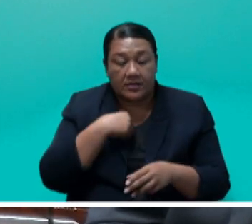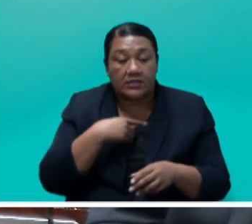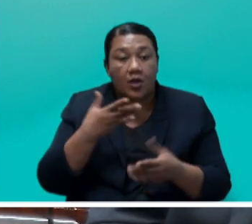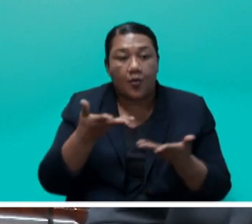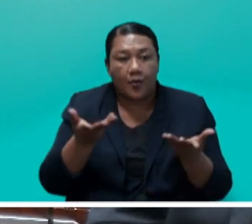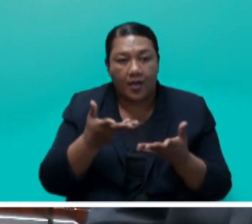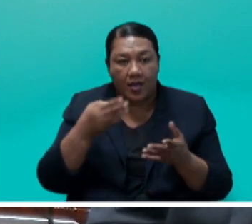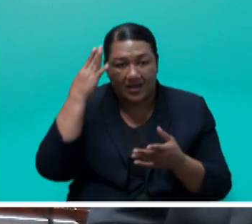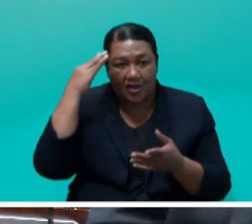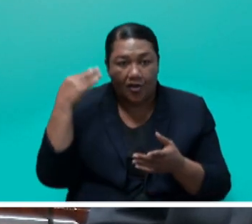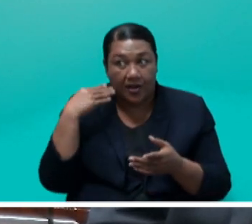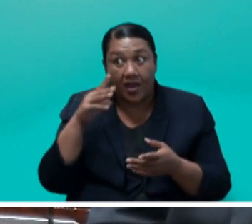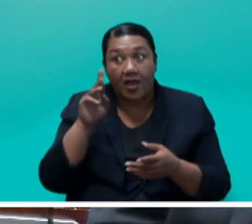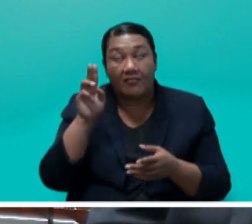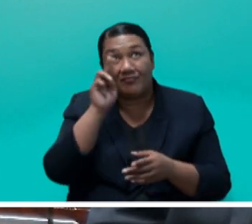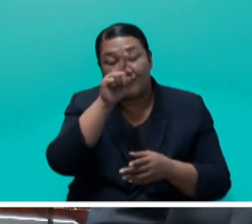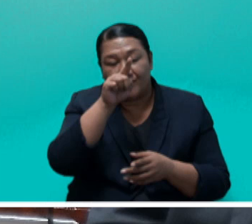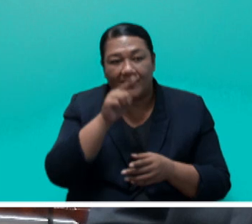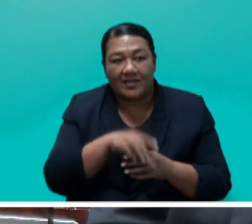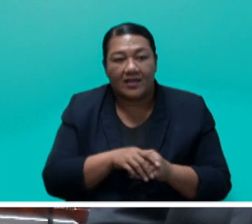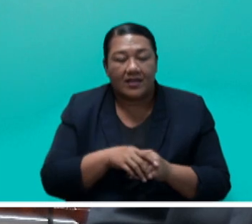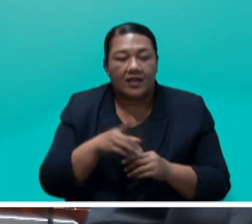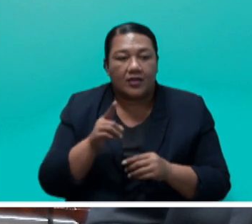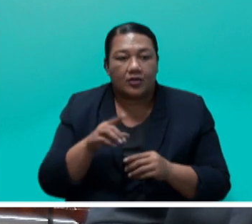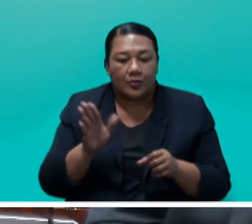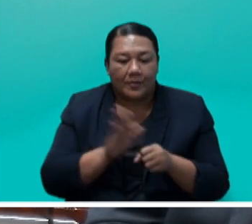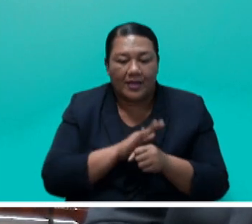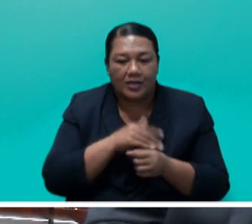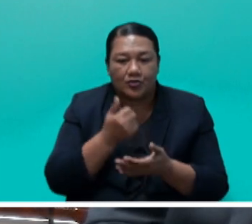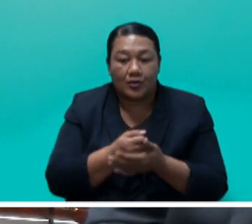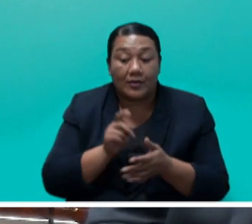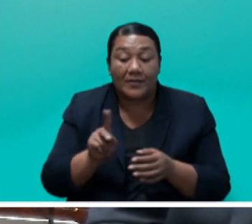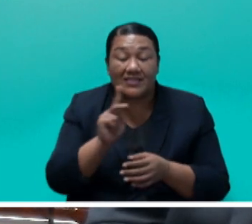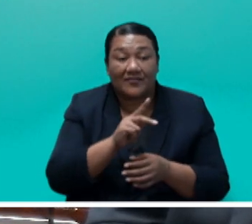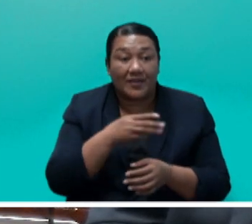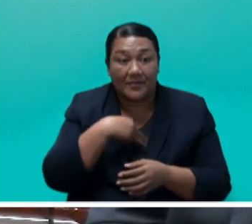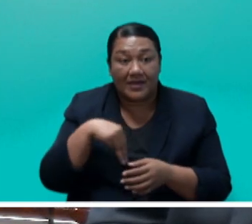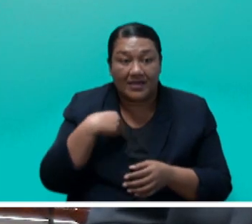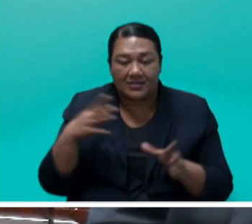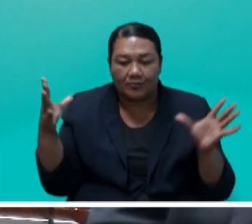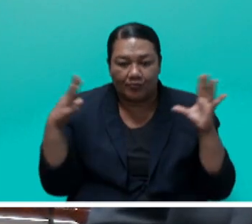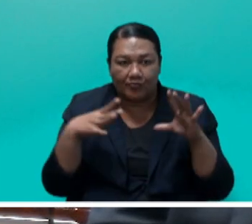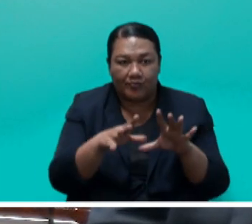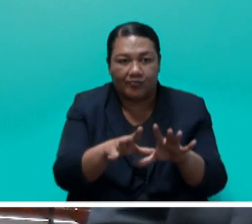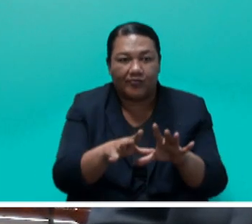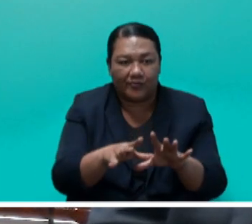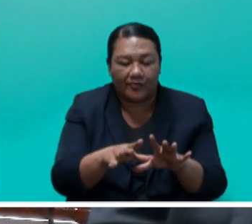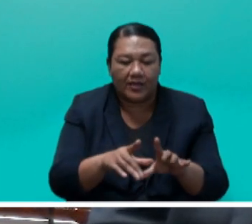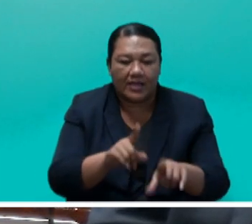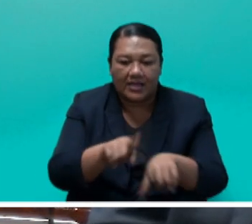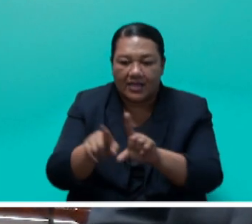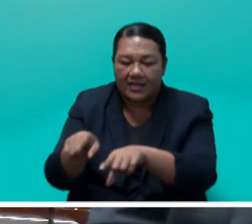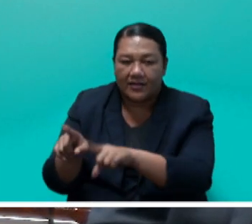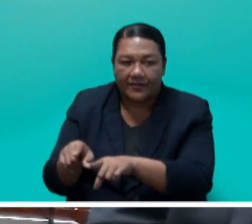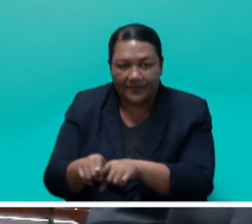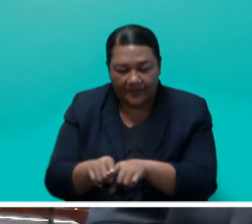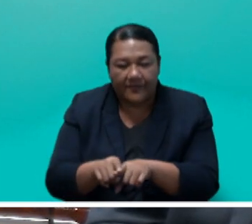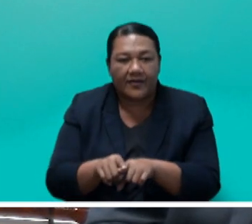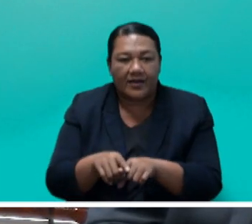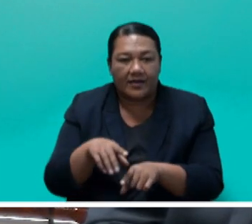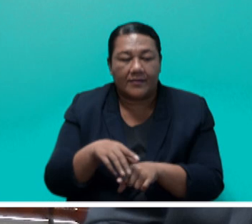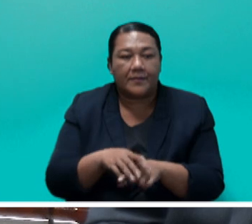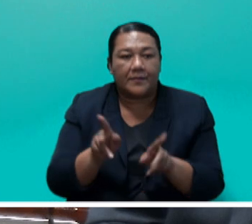the Republic of Marshall Islands is a key partner, and we will continue to liaise closely with them. And the